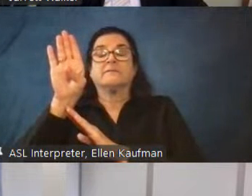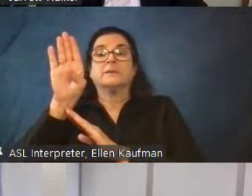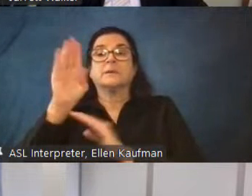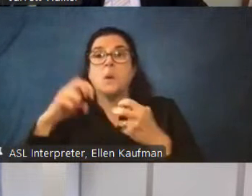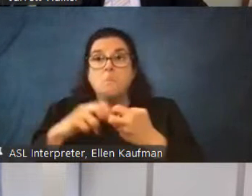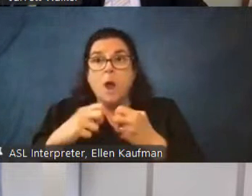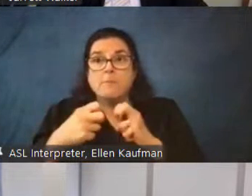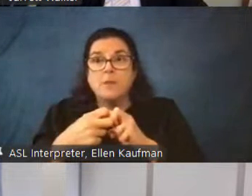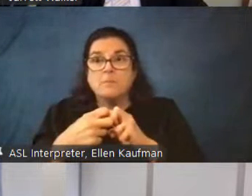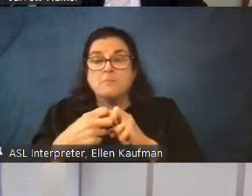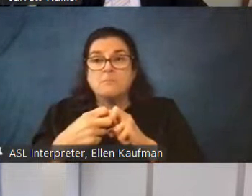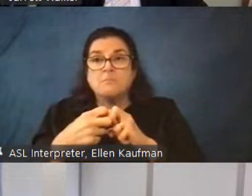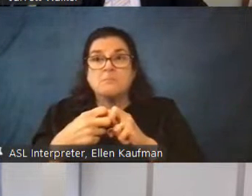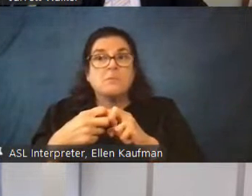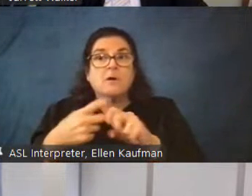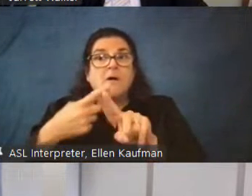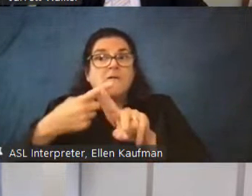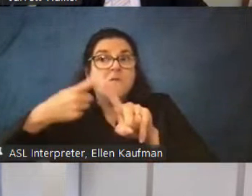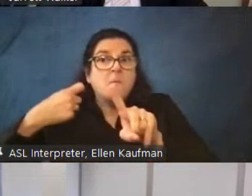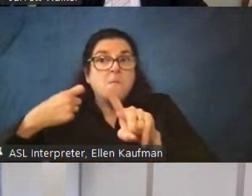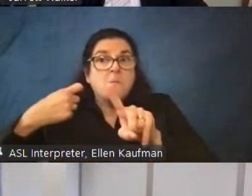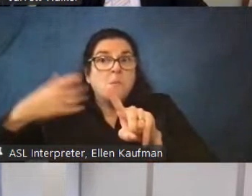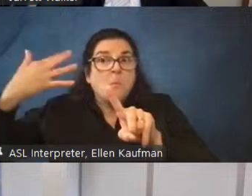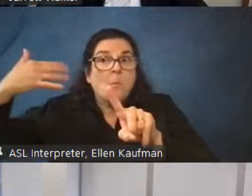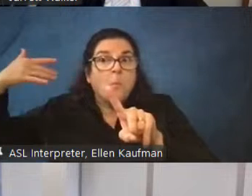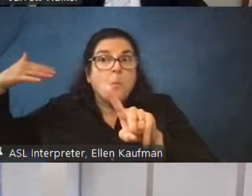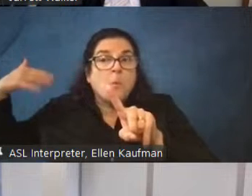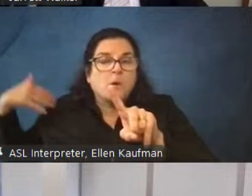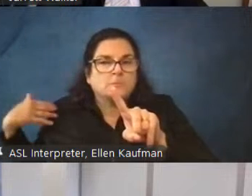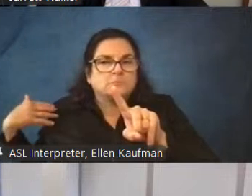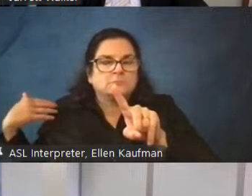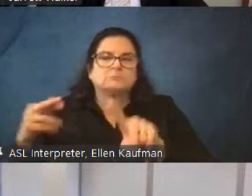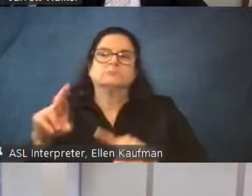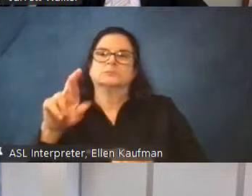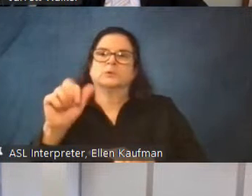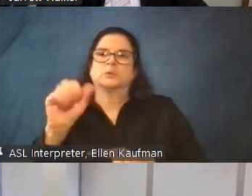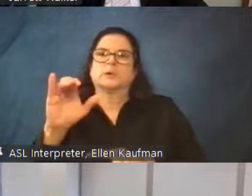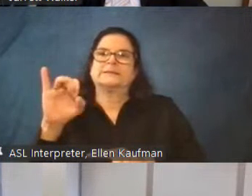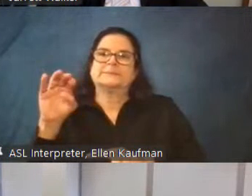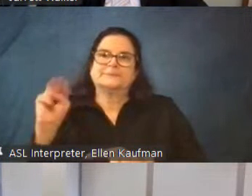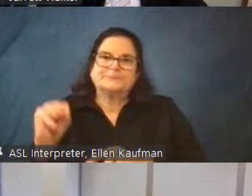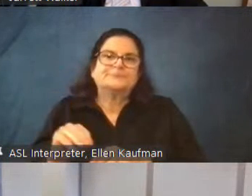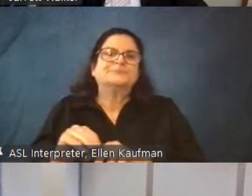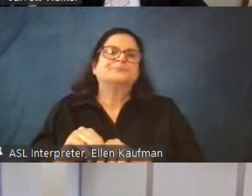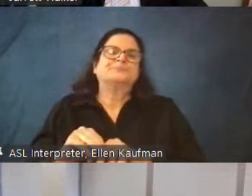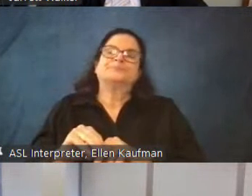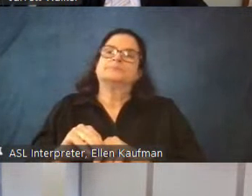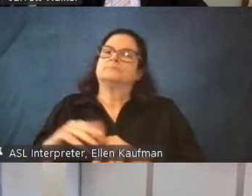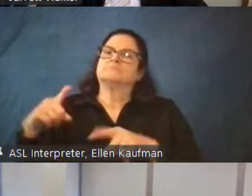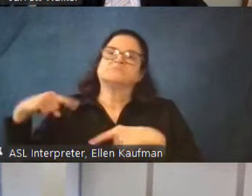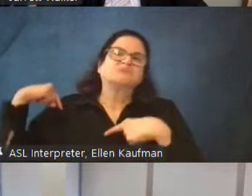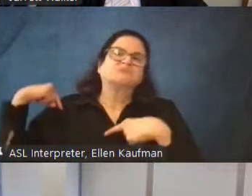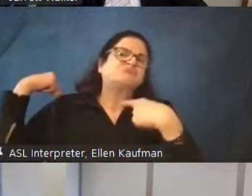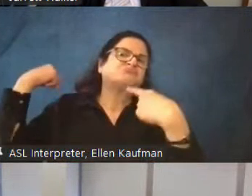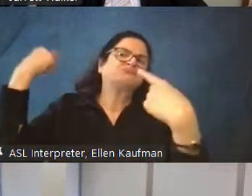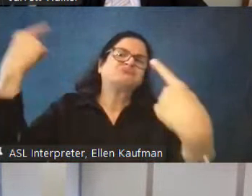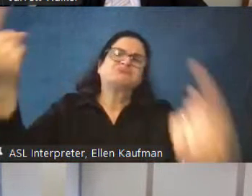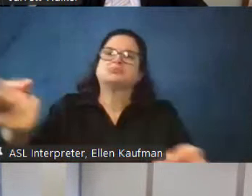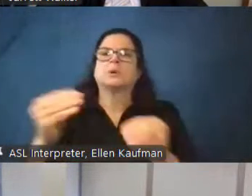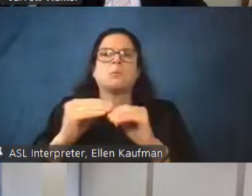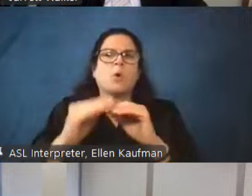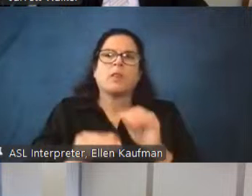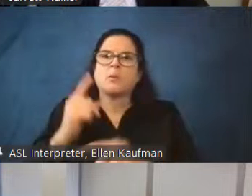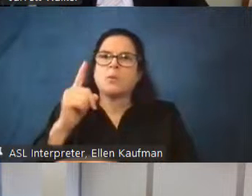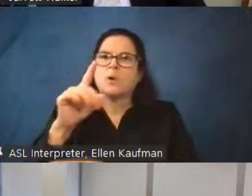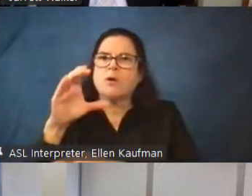a way of saying racist policies that have been going on in the city for a century plus. If that is